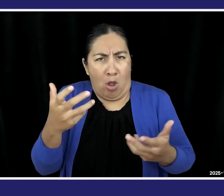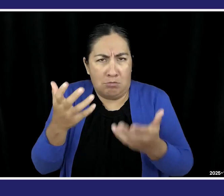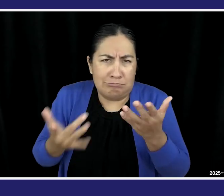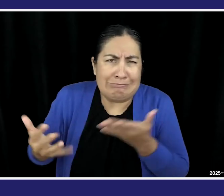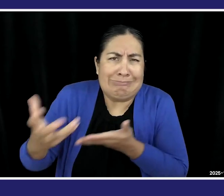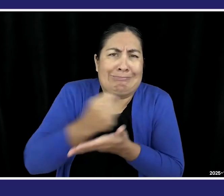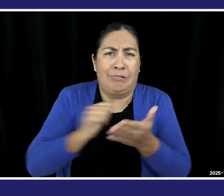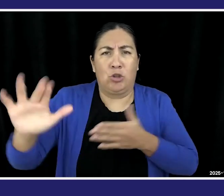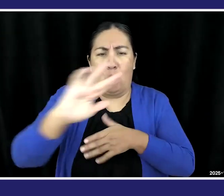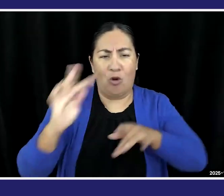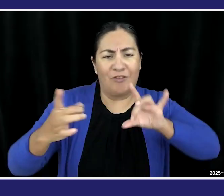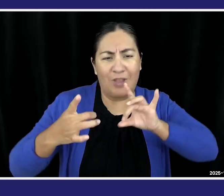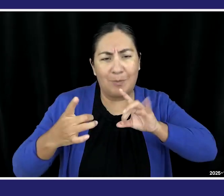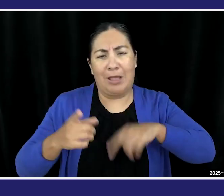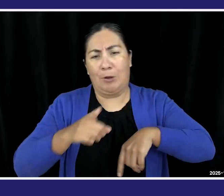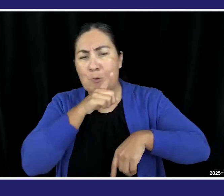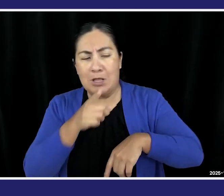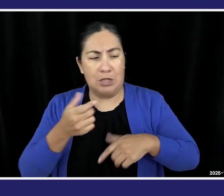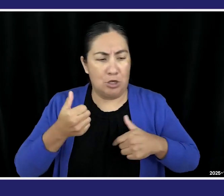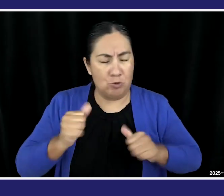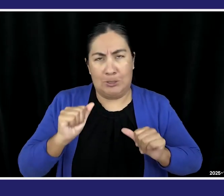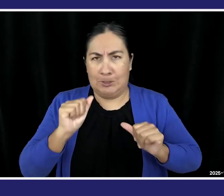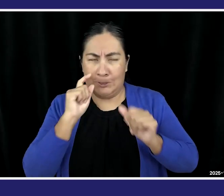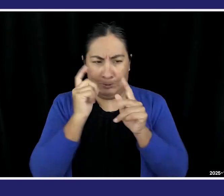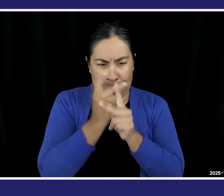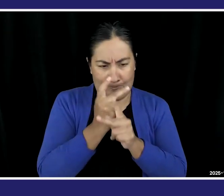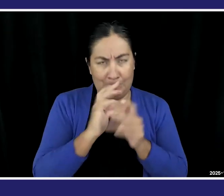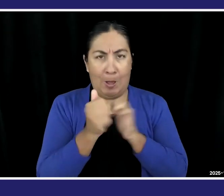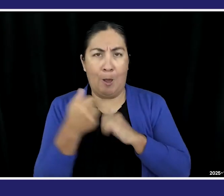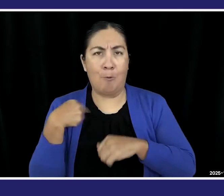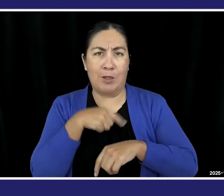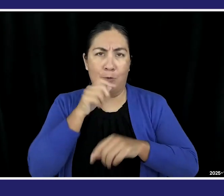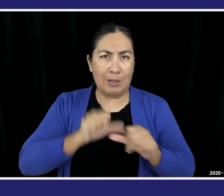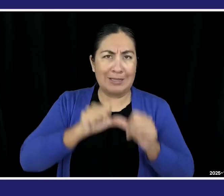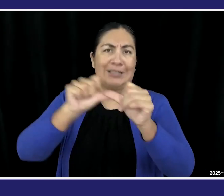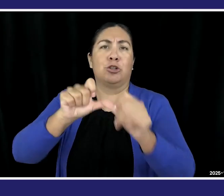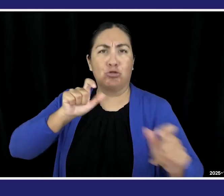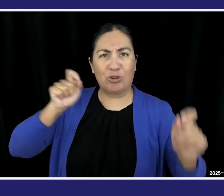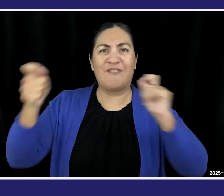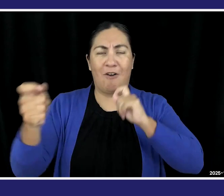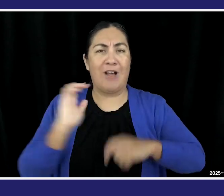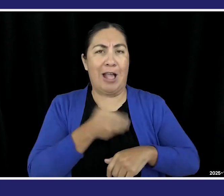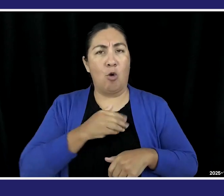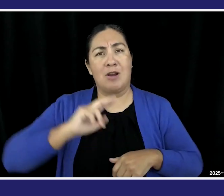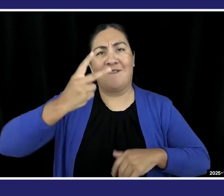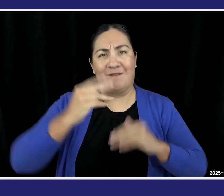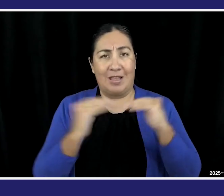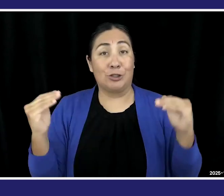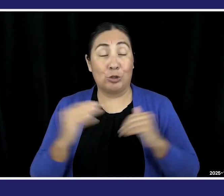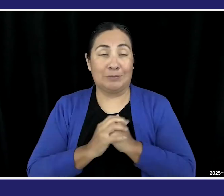really think through how we continue to evolve our Phase 2 guide. Next slide, please.